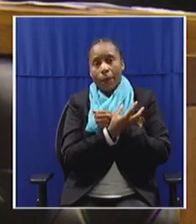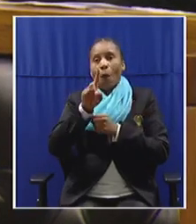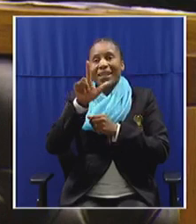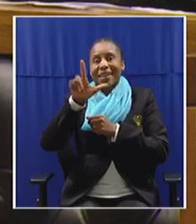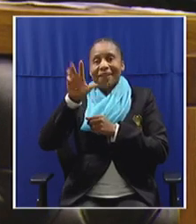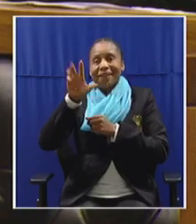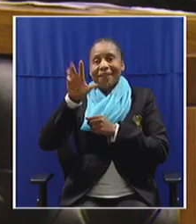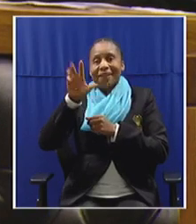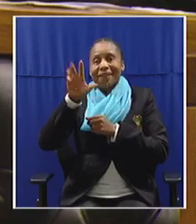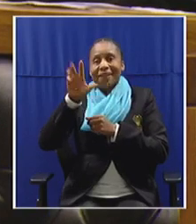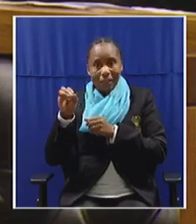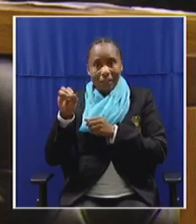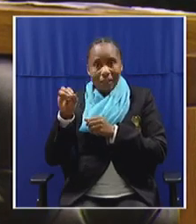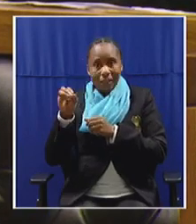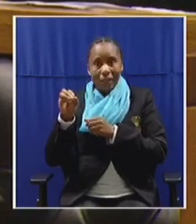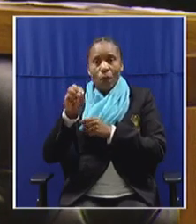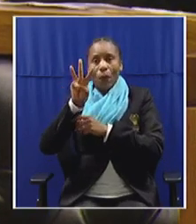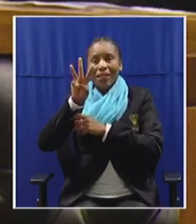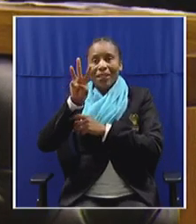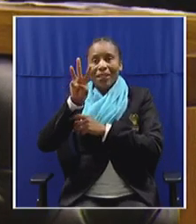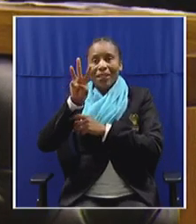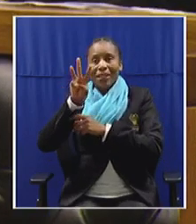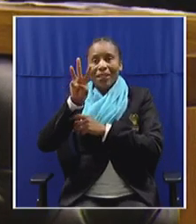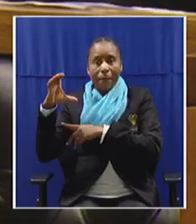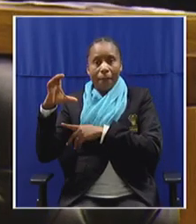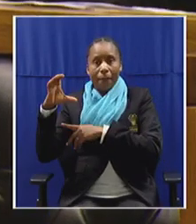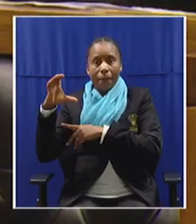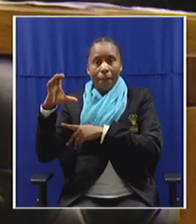170 million was allocated to Western Cape.